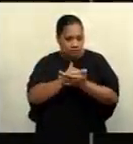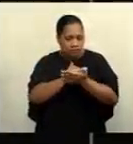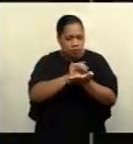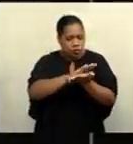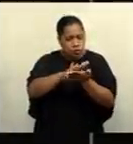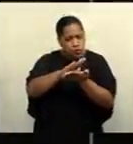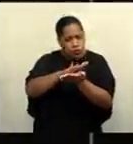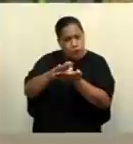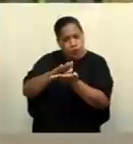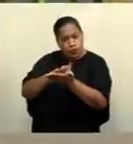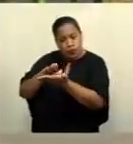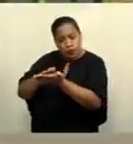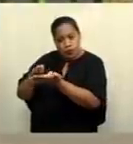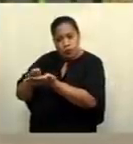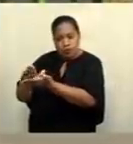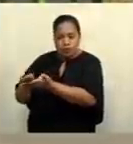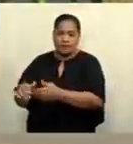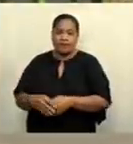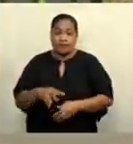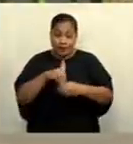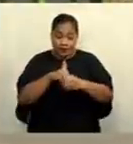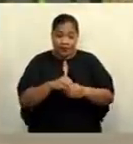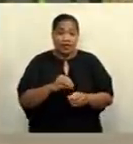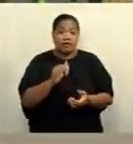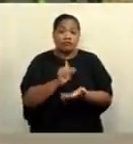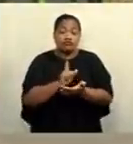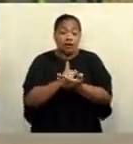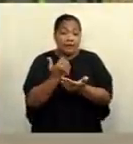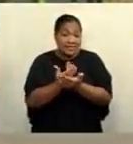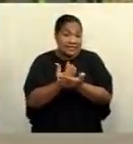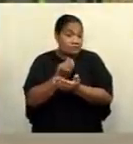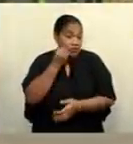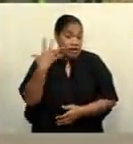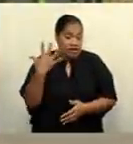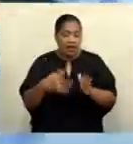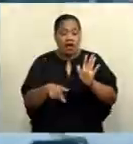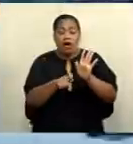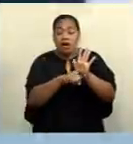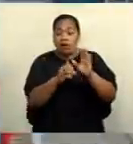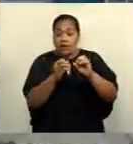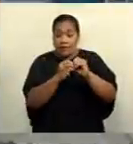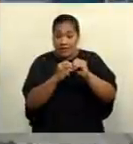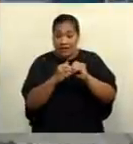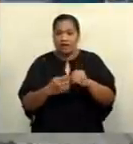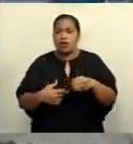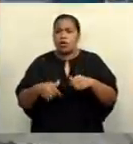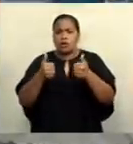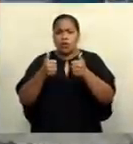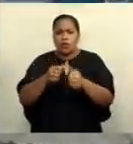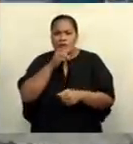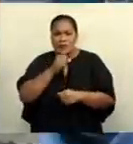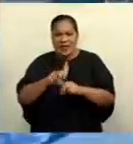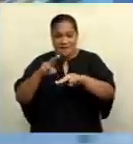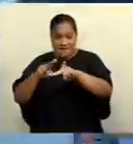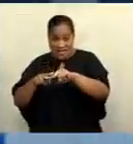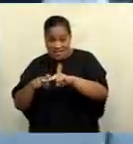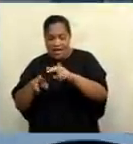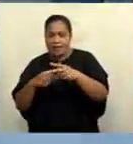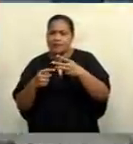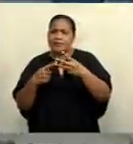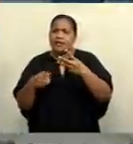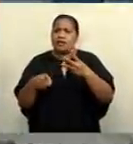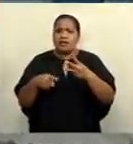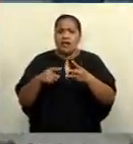decontamination process. These include Shop and Save Supermarket, RB Patel Supermarket, Goodman Fielder, Ashok Transport